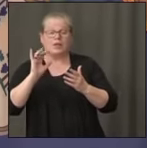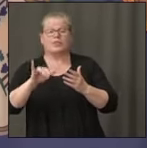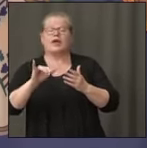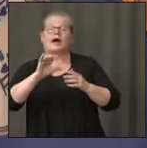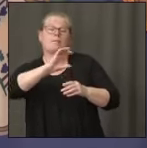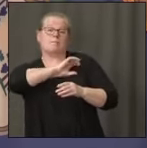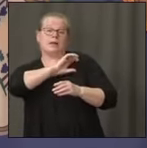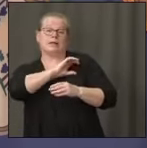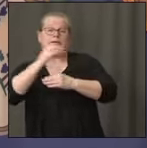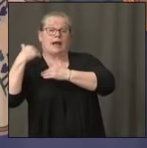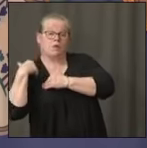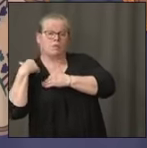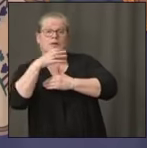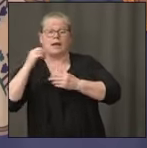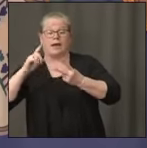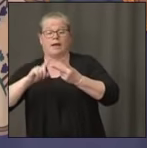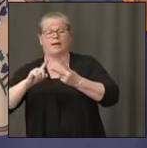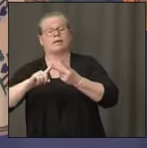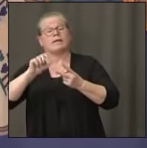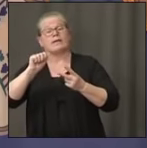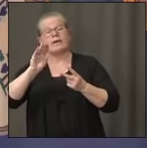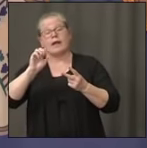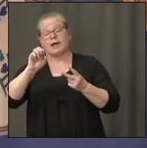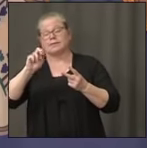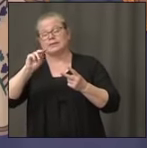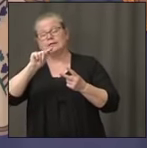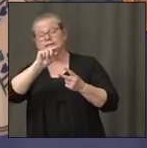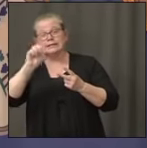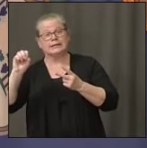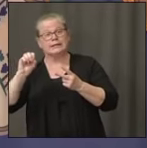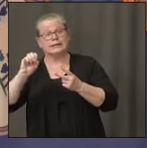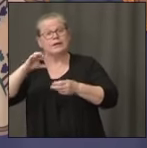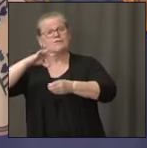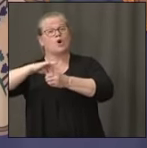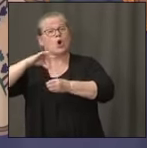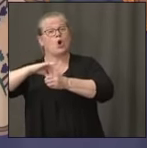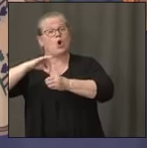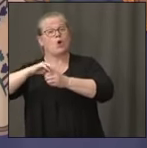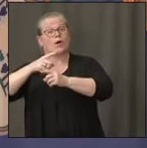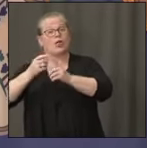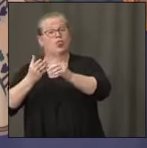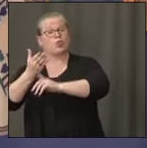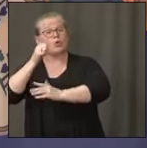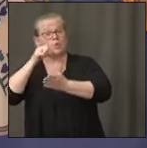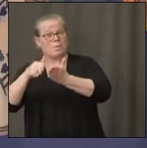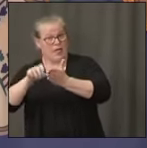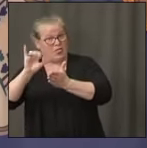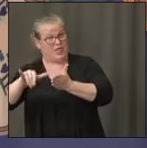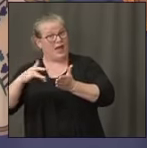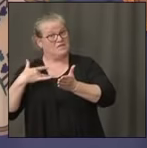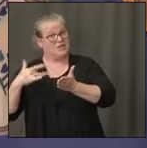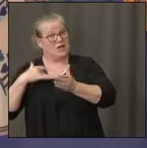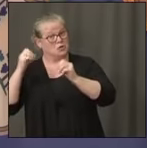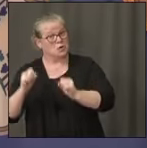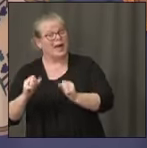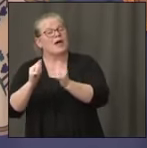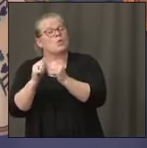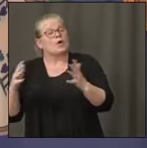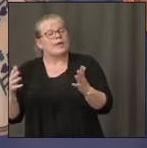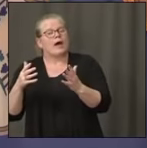impact? And I guess I'm asking if there are any other proposals that do have a significant fiscal